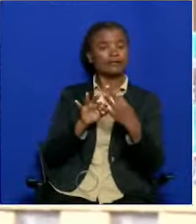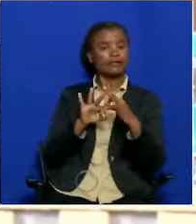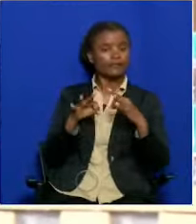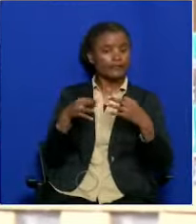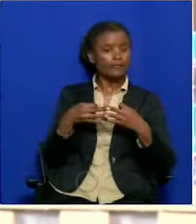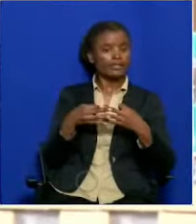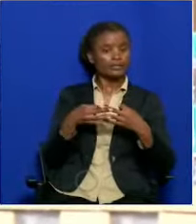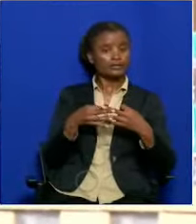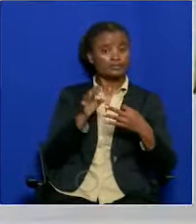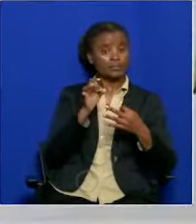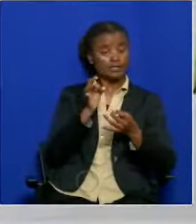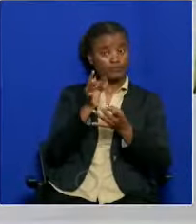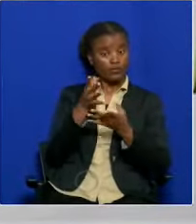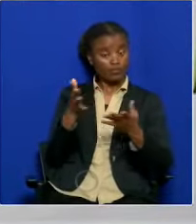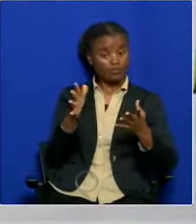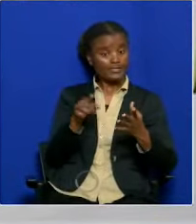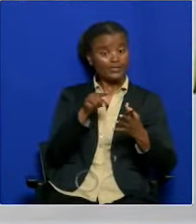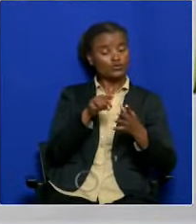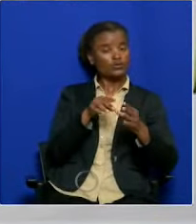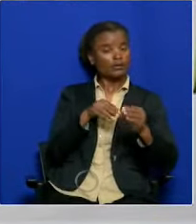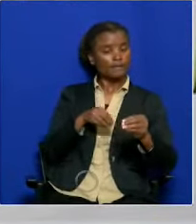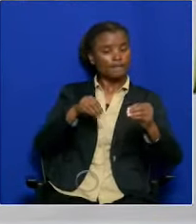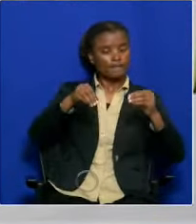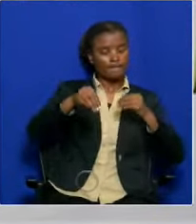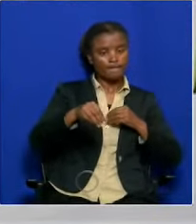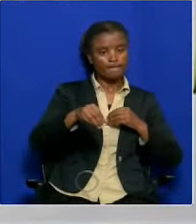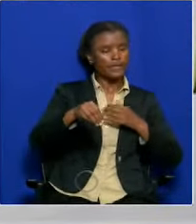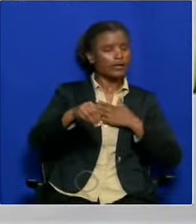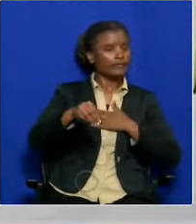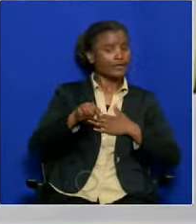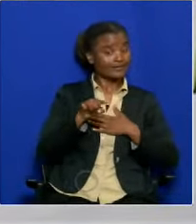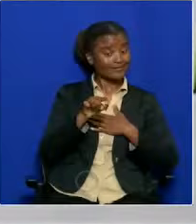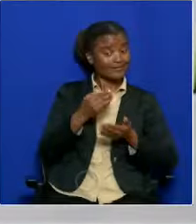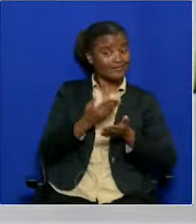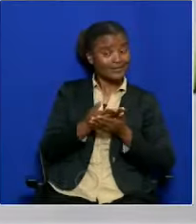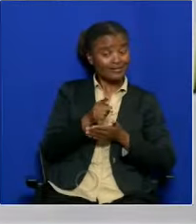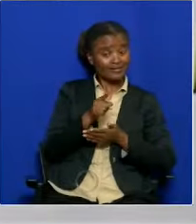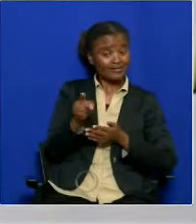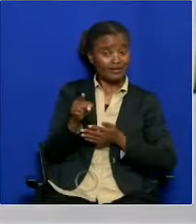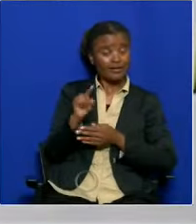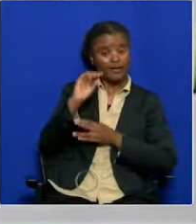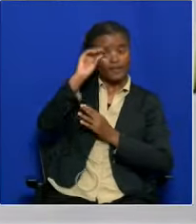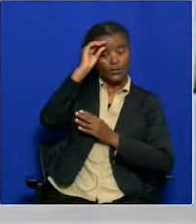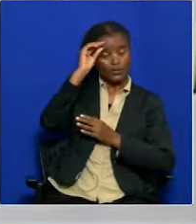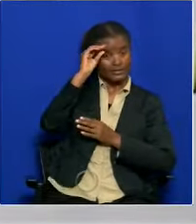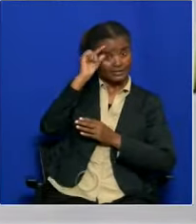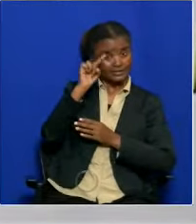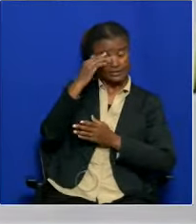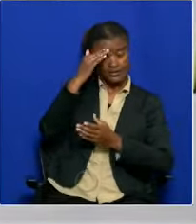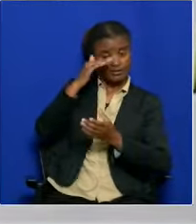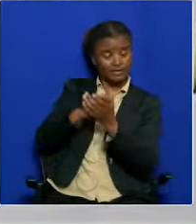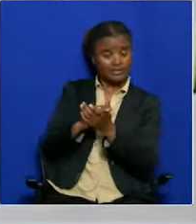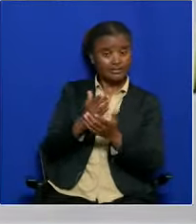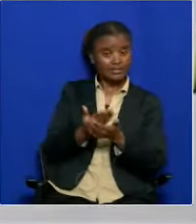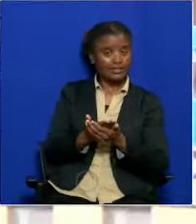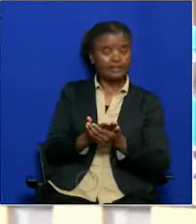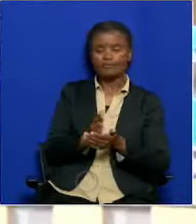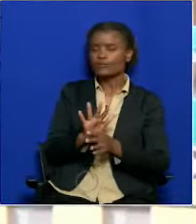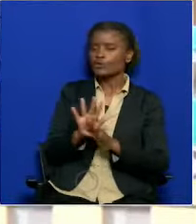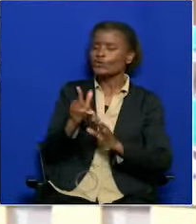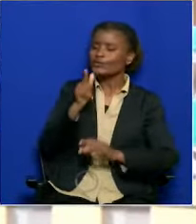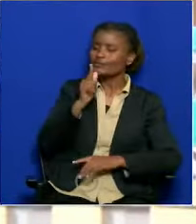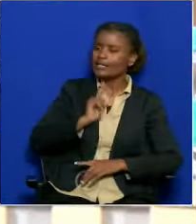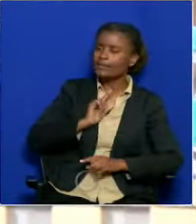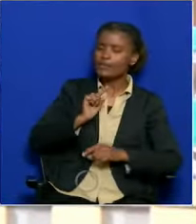any confidence in SAPS if you were a family member of any of these victims? Don't tell me about the assistance you've provided.